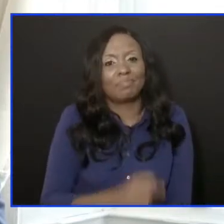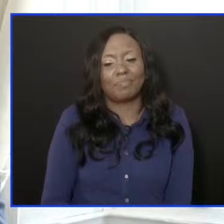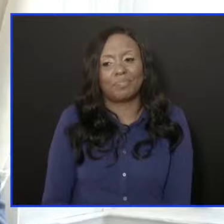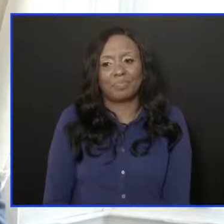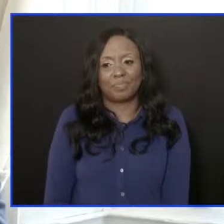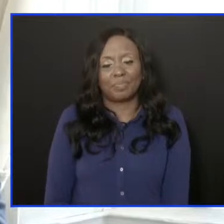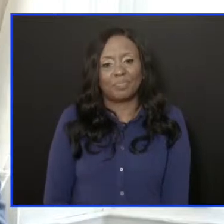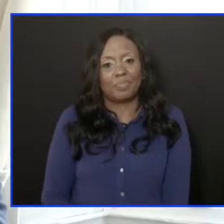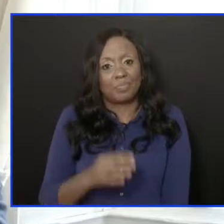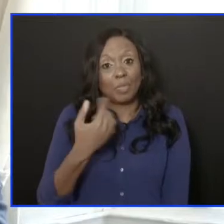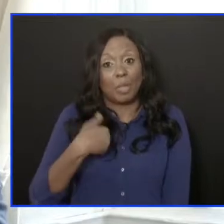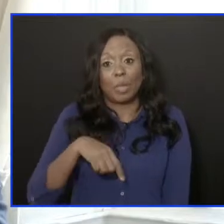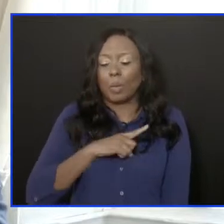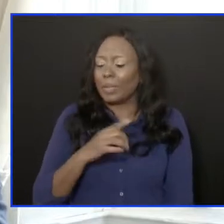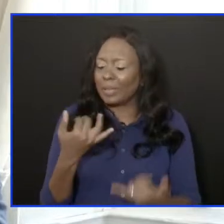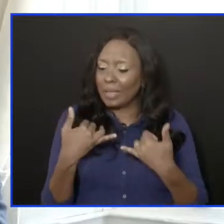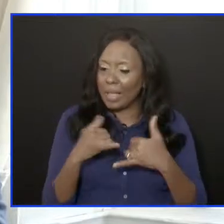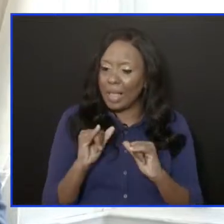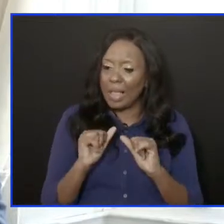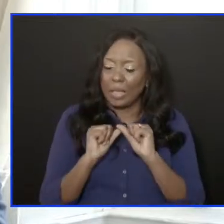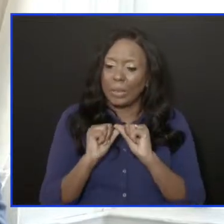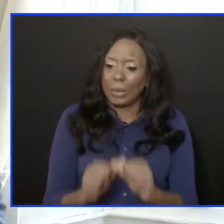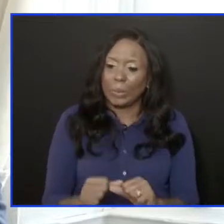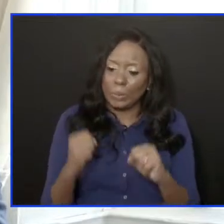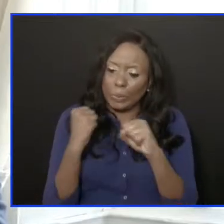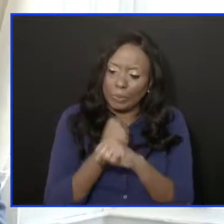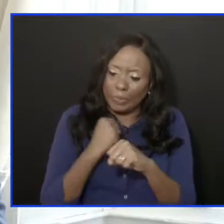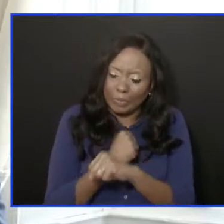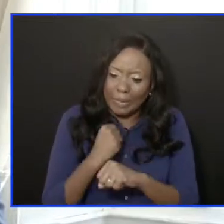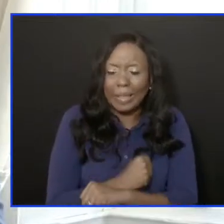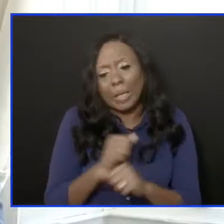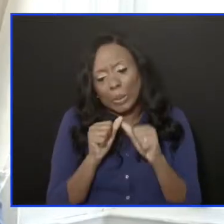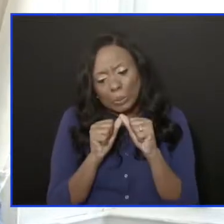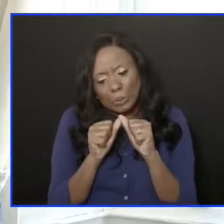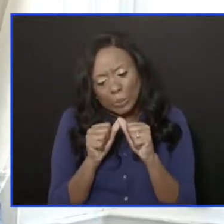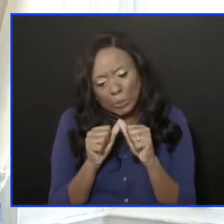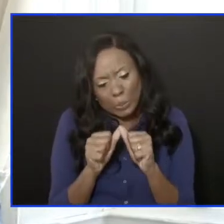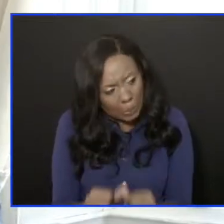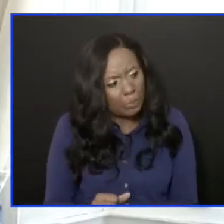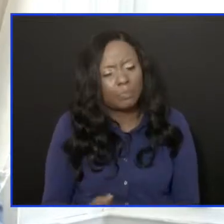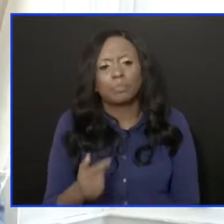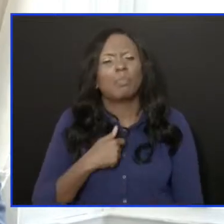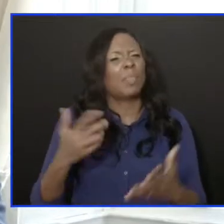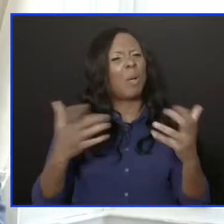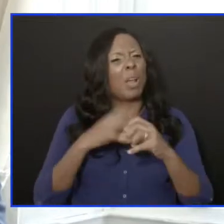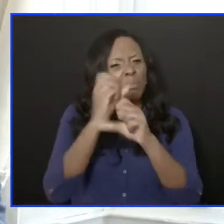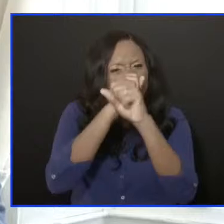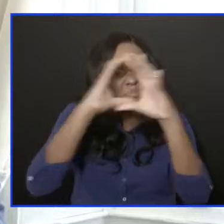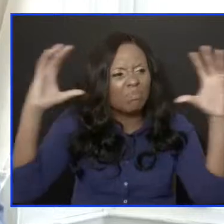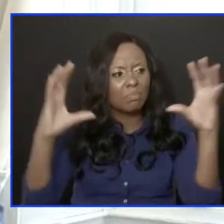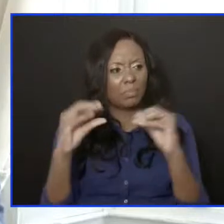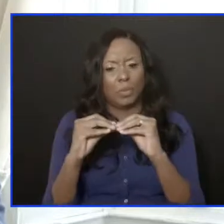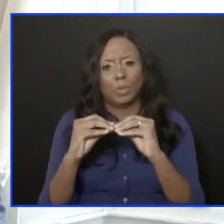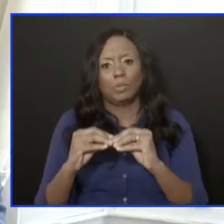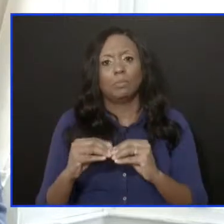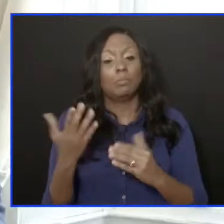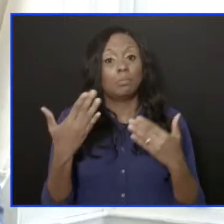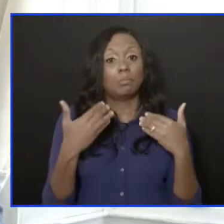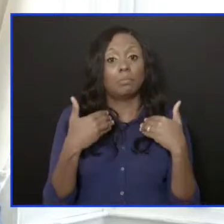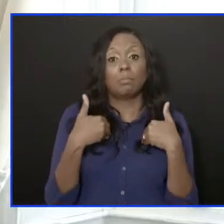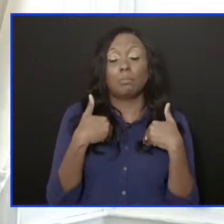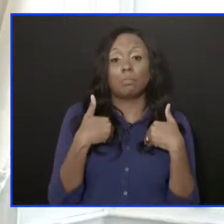even within that, we continue to fight this battle. And I'll give you a great picture of what's going on within our facilities. We do have some very, very